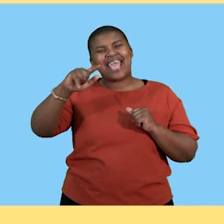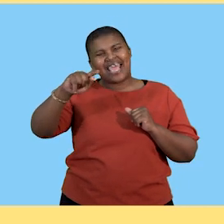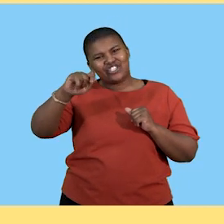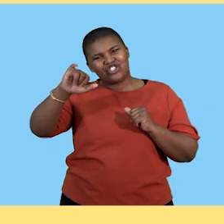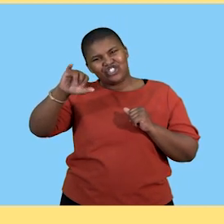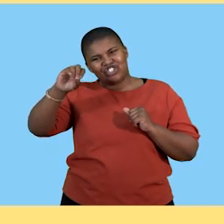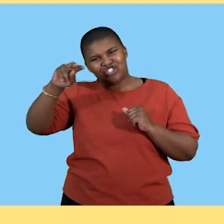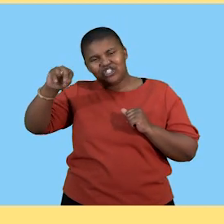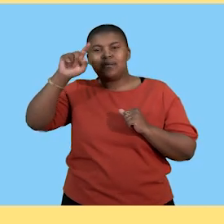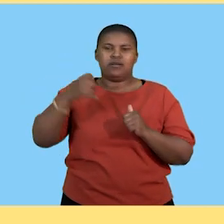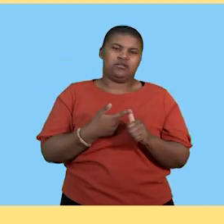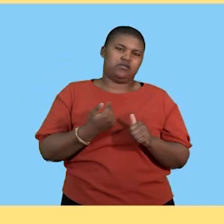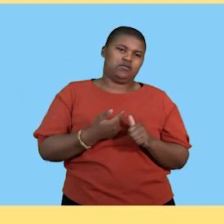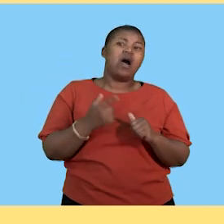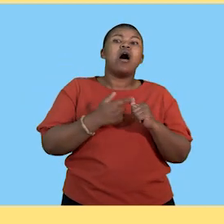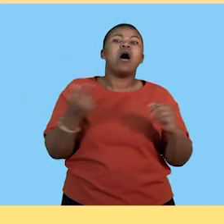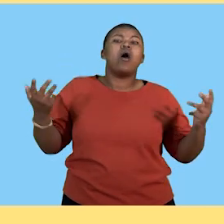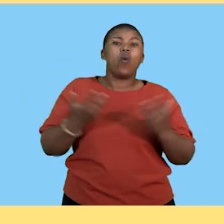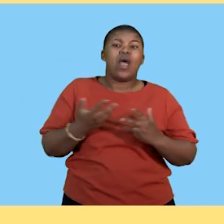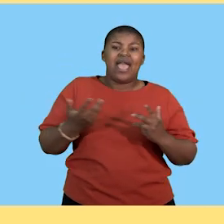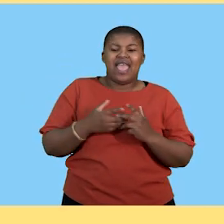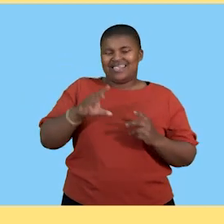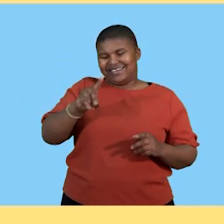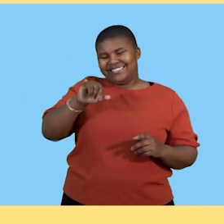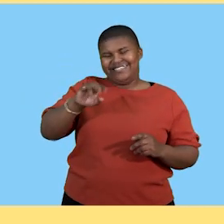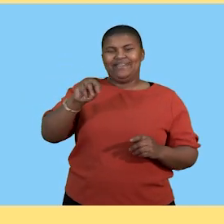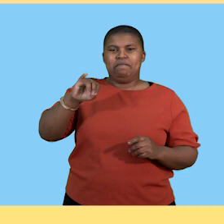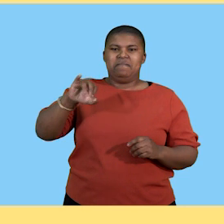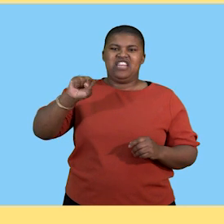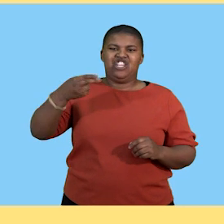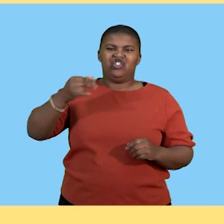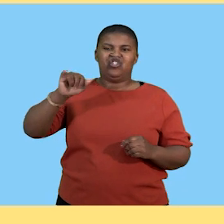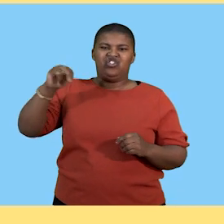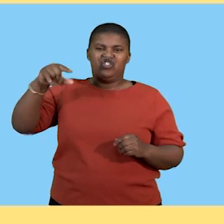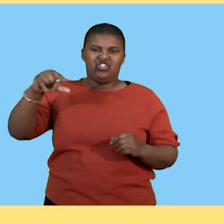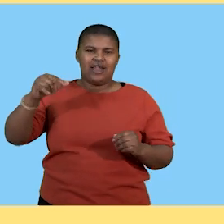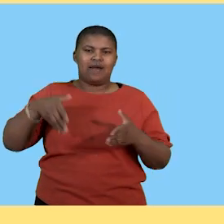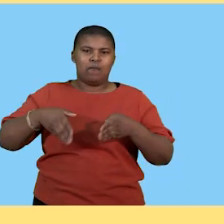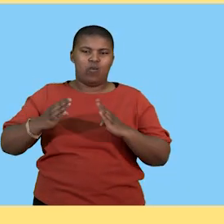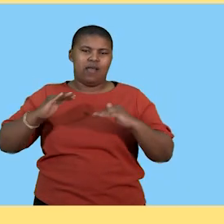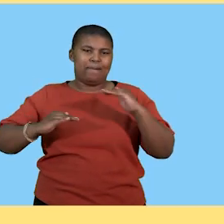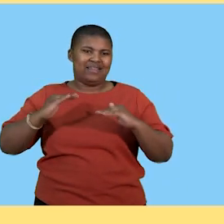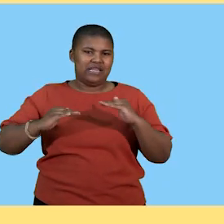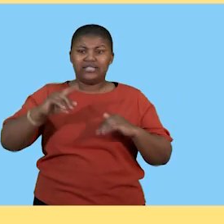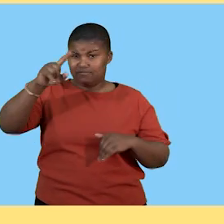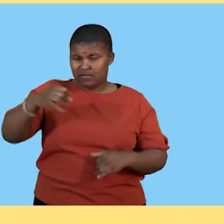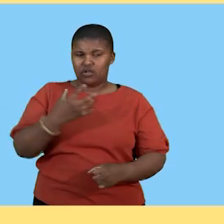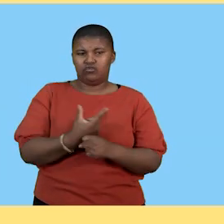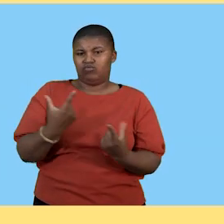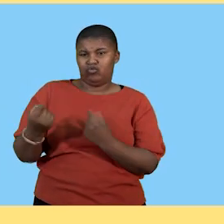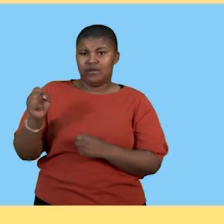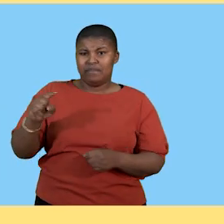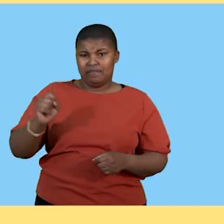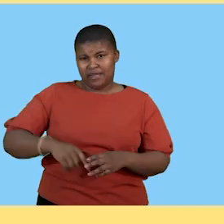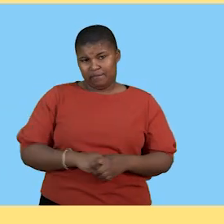depreciation. Depreciation is being calculated on the diminishing balance method. That means we